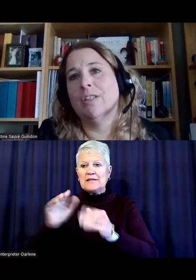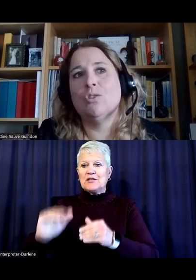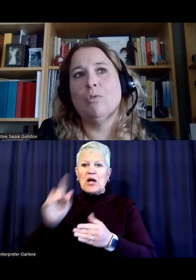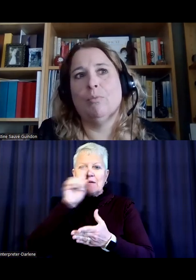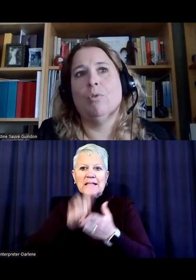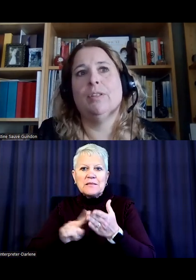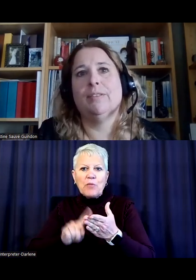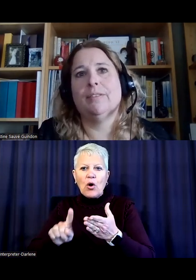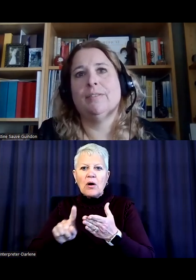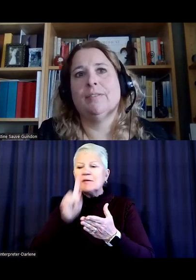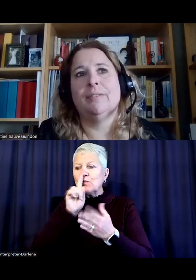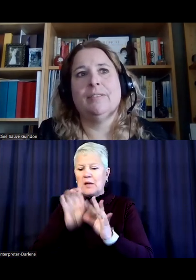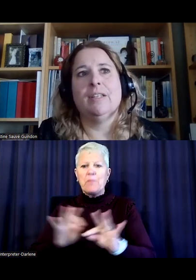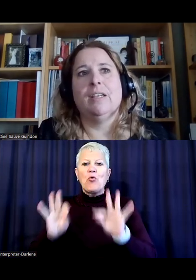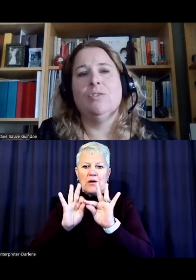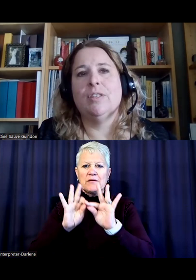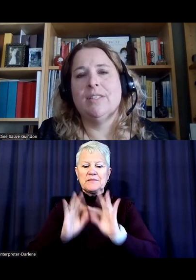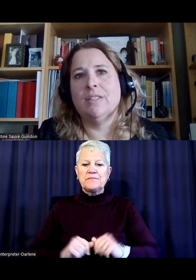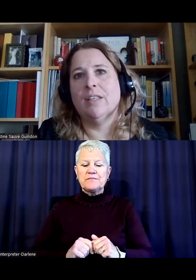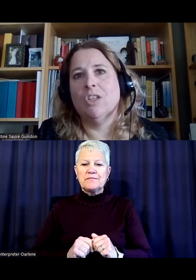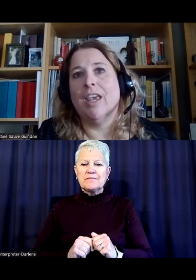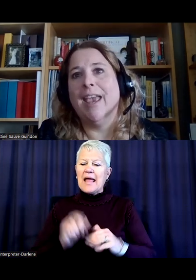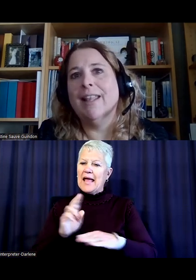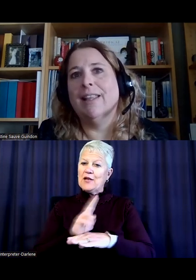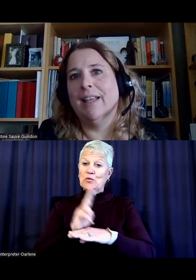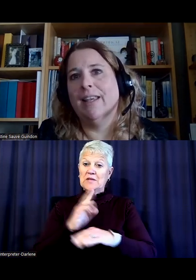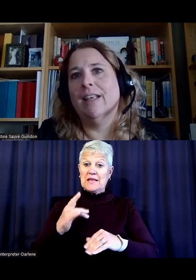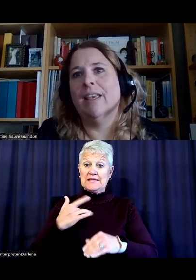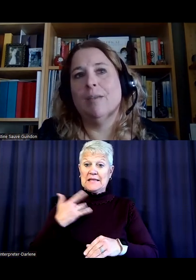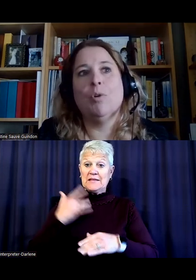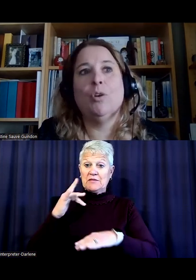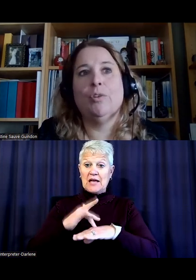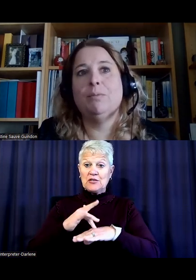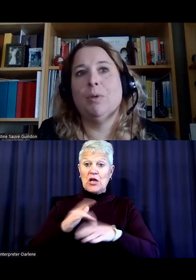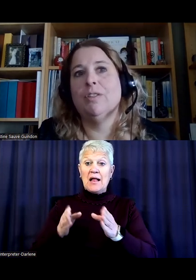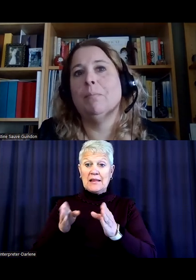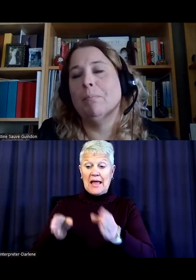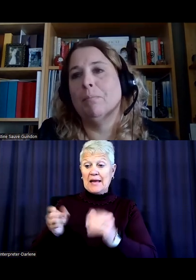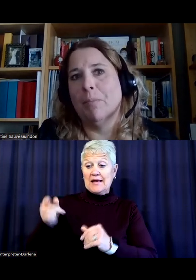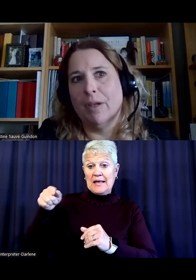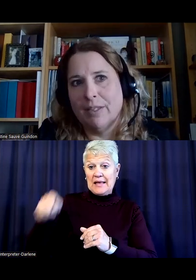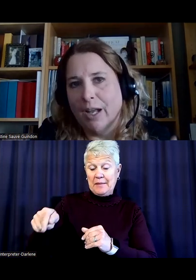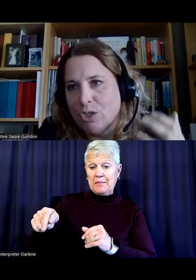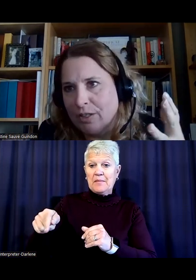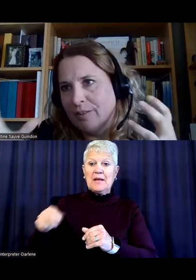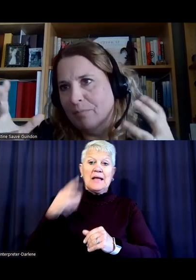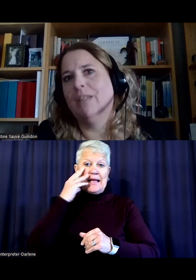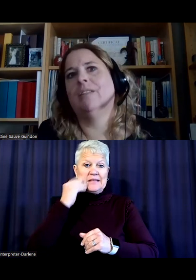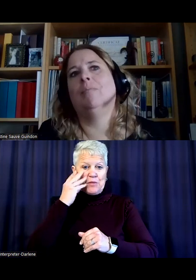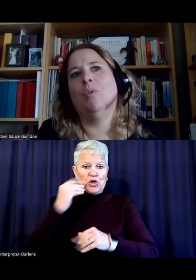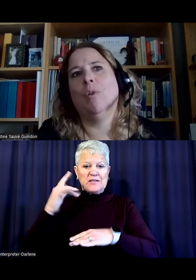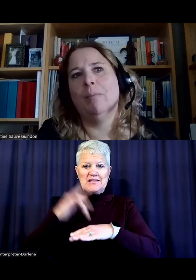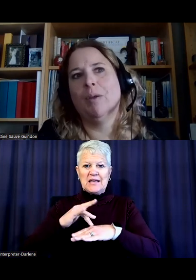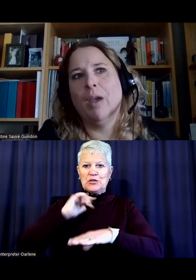explore is so important. And using the sense of touch and letting him or her experience a